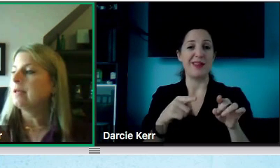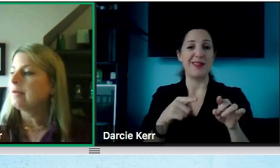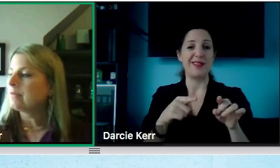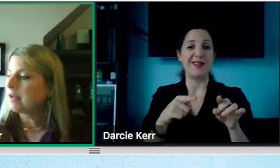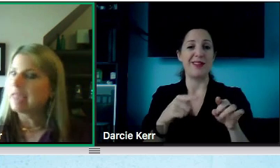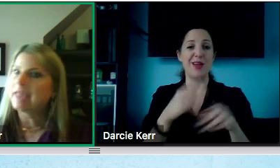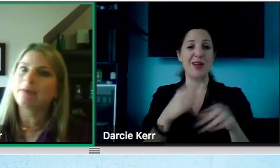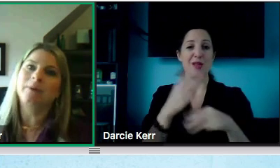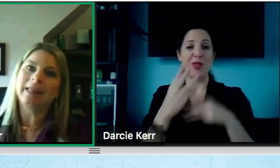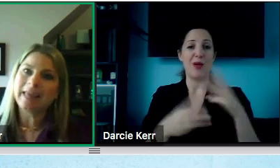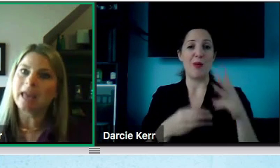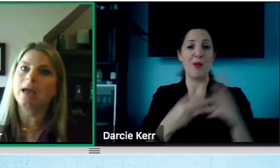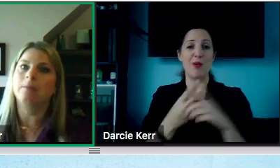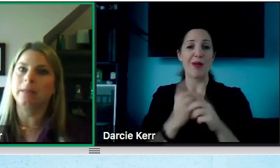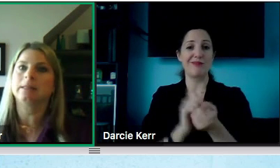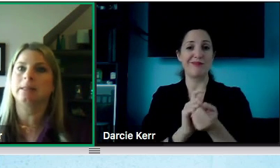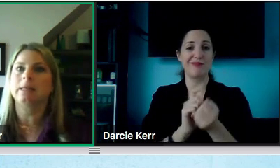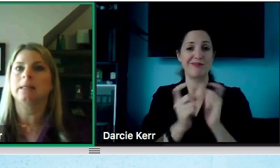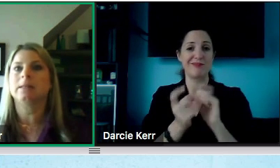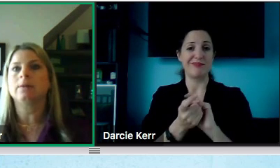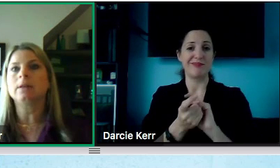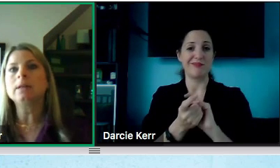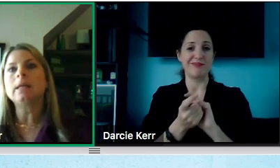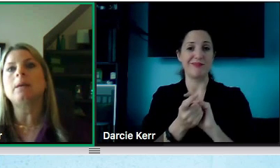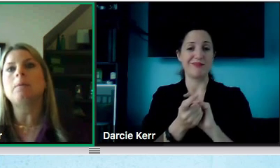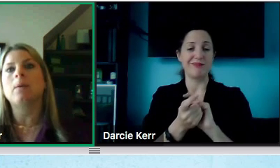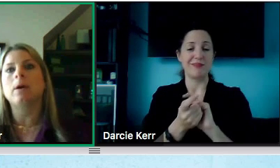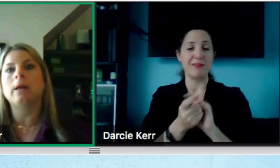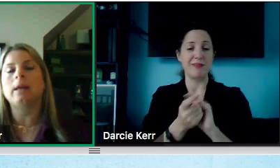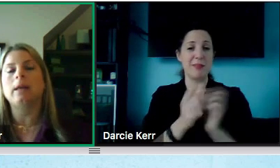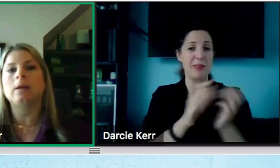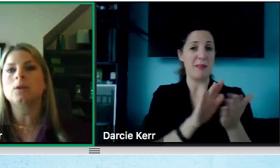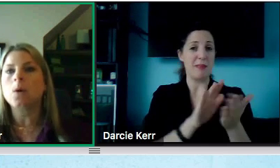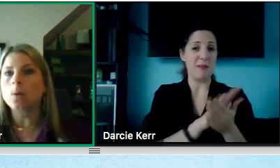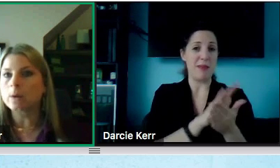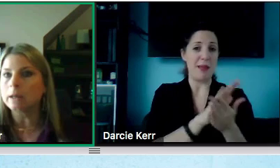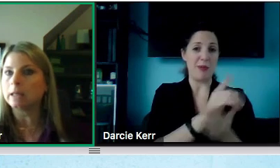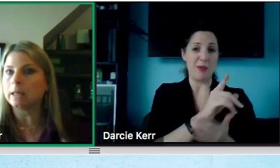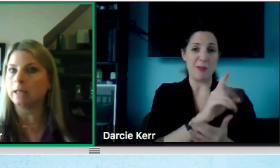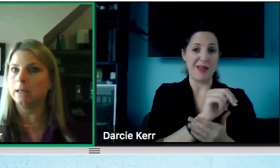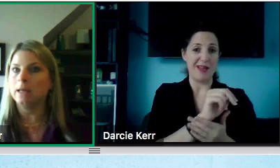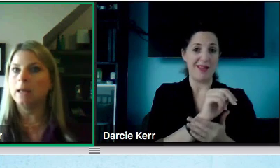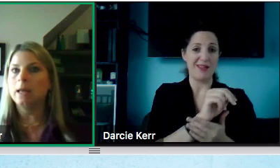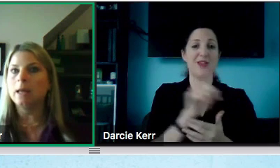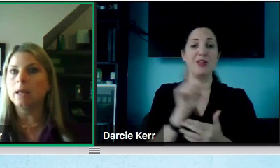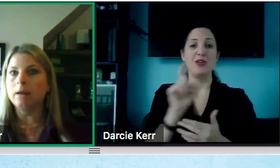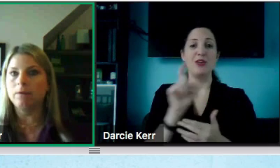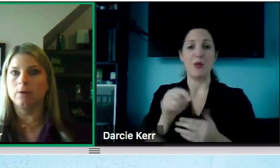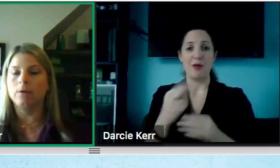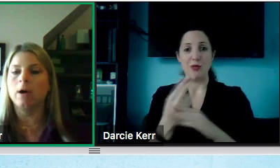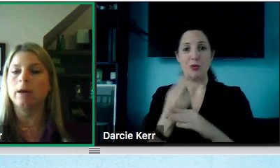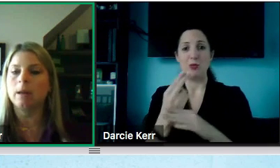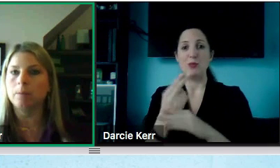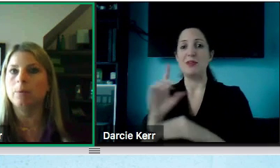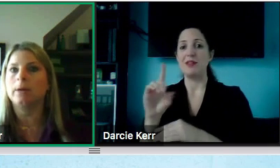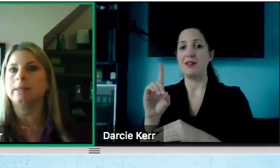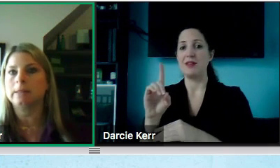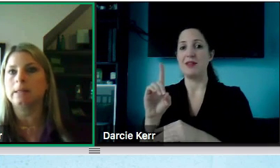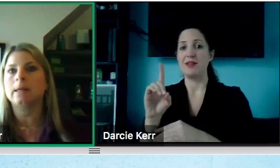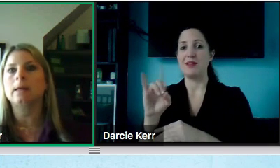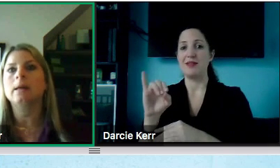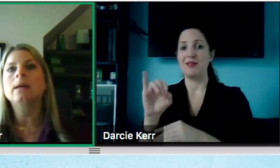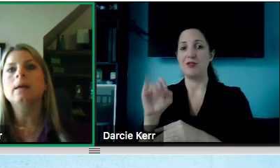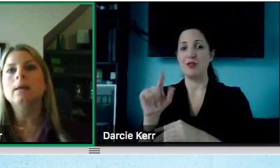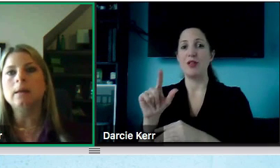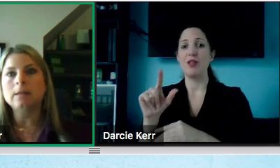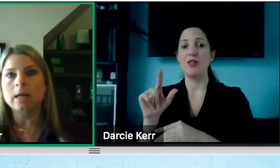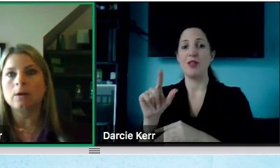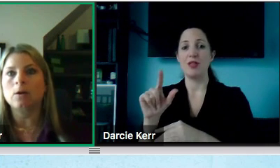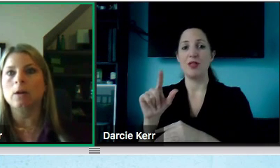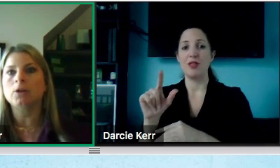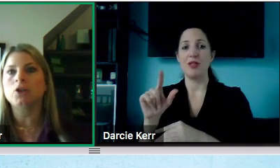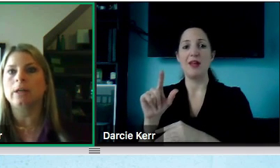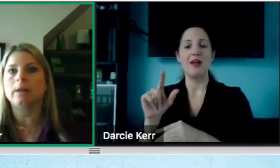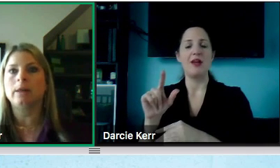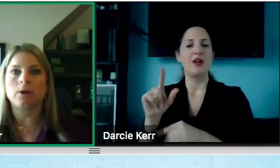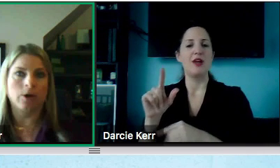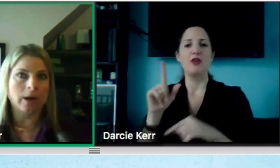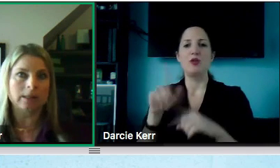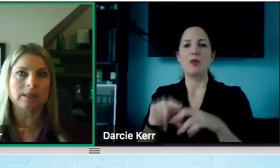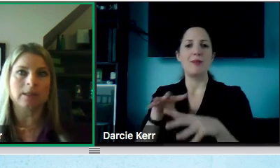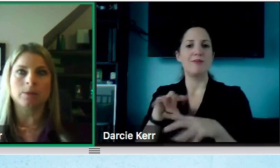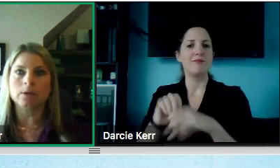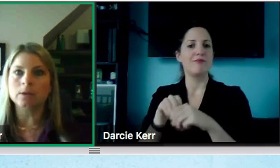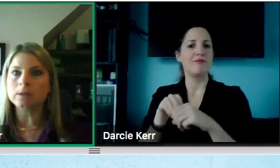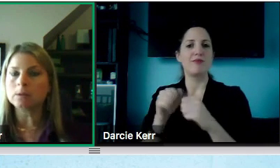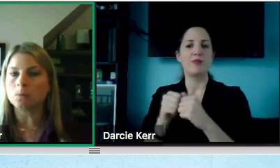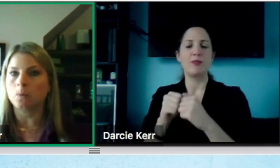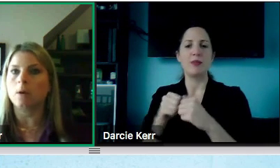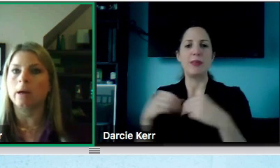and you really can't be successful in marketing totally if you're not embracing the technology that